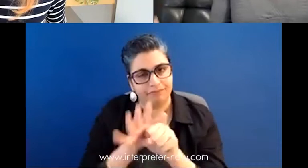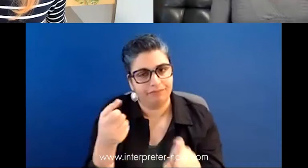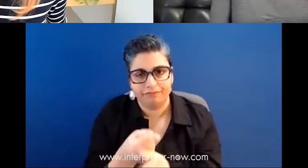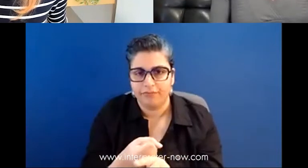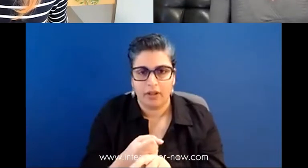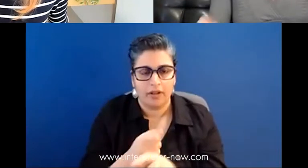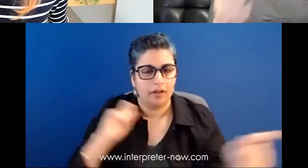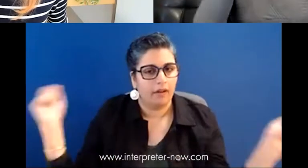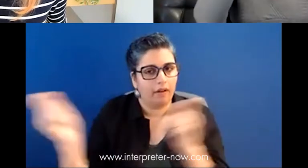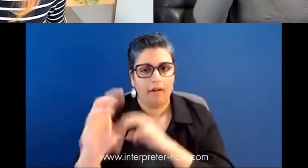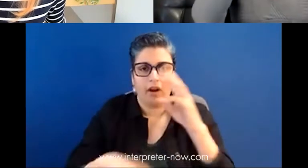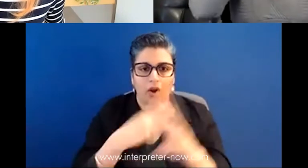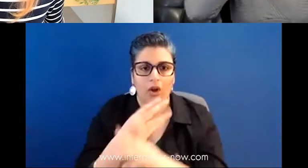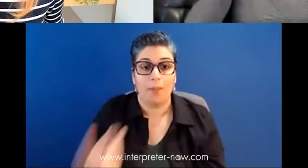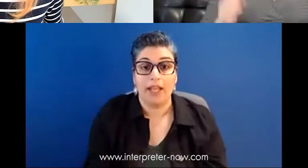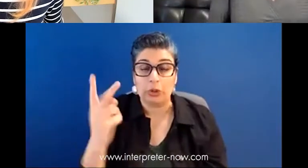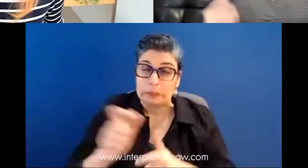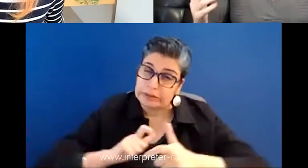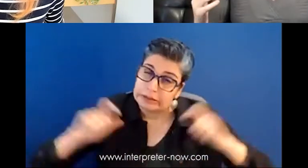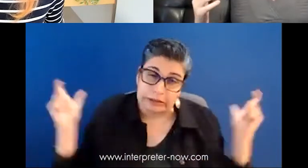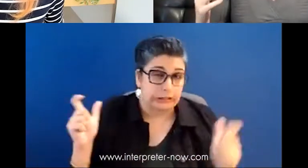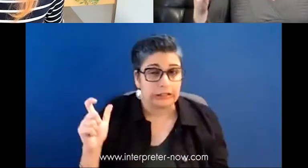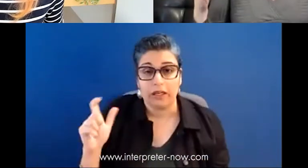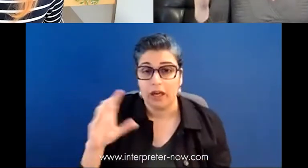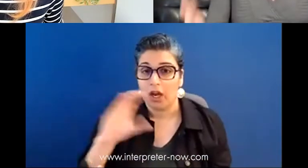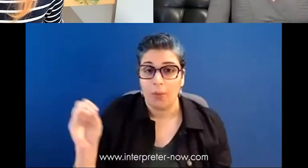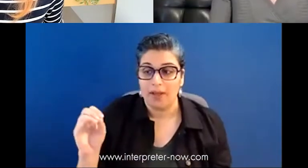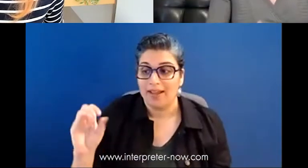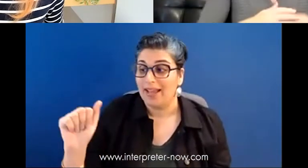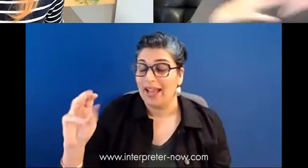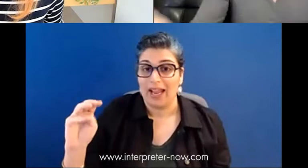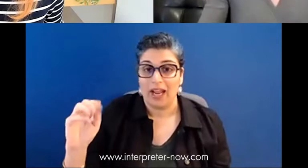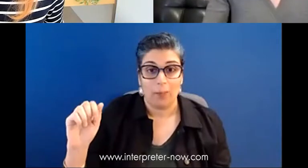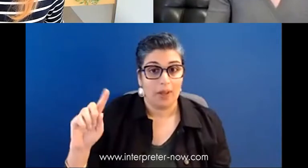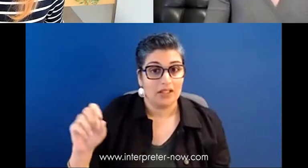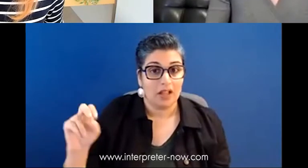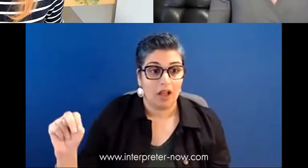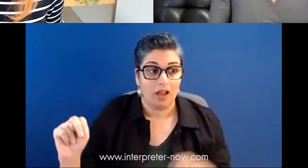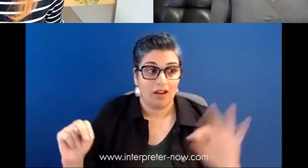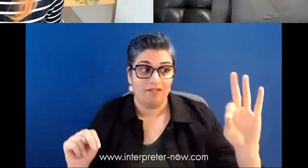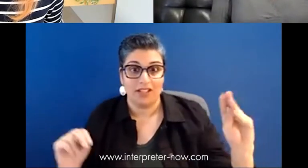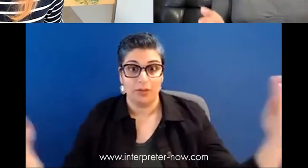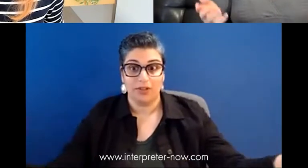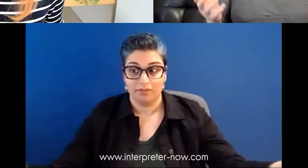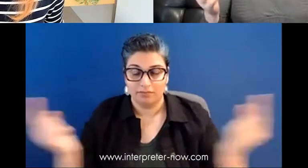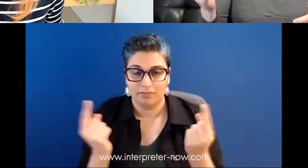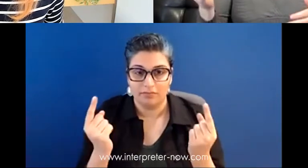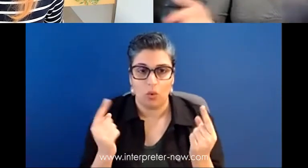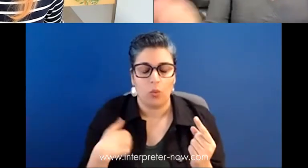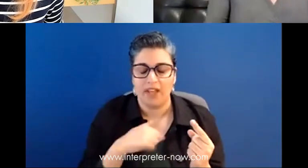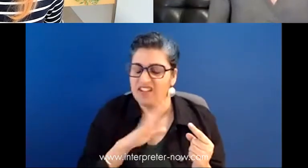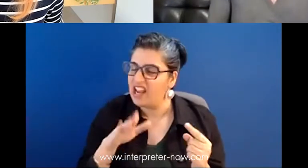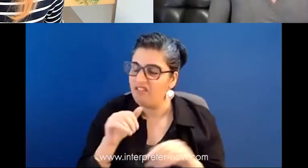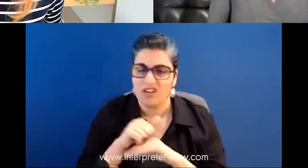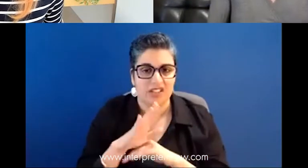And two very large companies, Amazon and Facebook, came to me and said, we've never sent all of our employees home before. What do